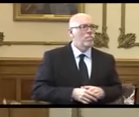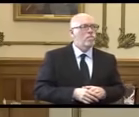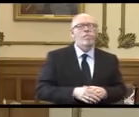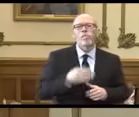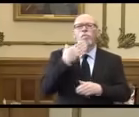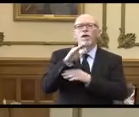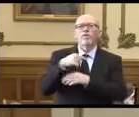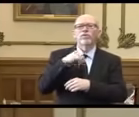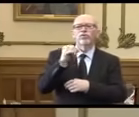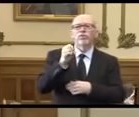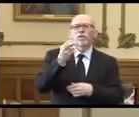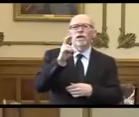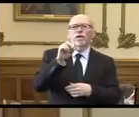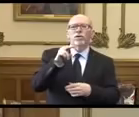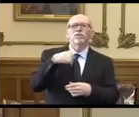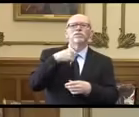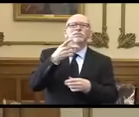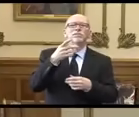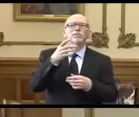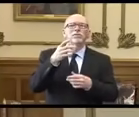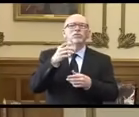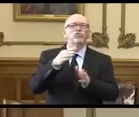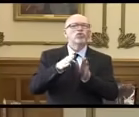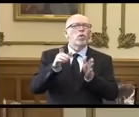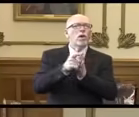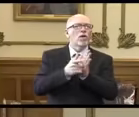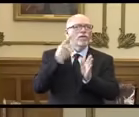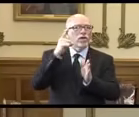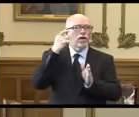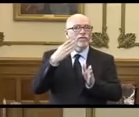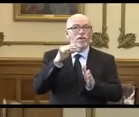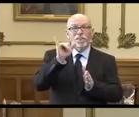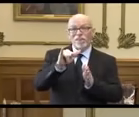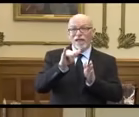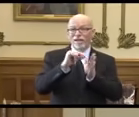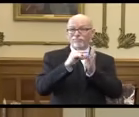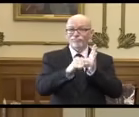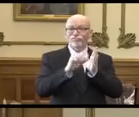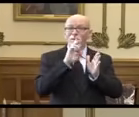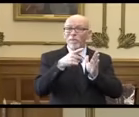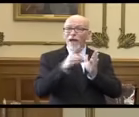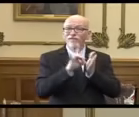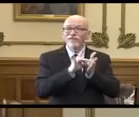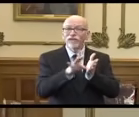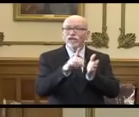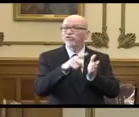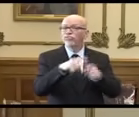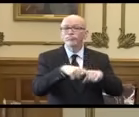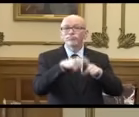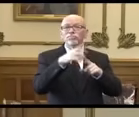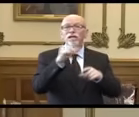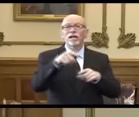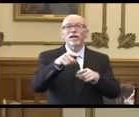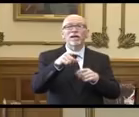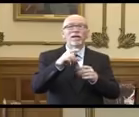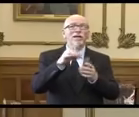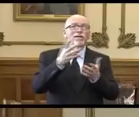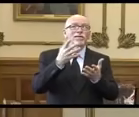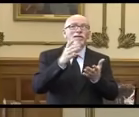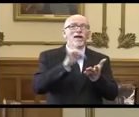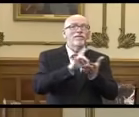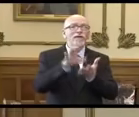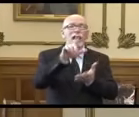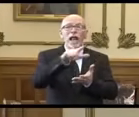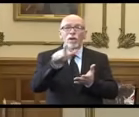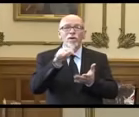Good afternoon, Joe Herons, general counsel to the governor. So that provision on evictions and also on the moratorium on evictions and